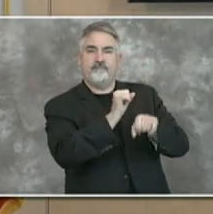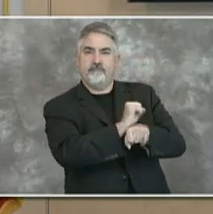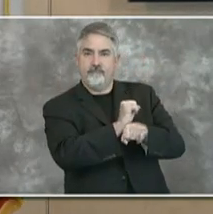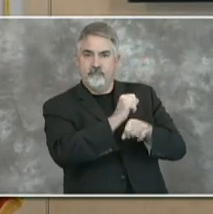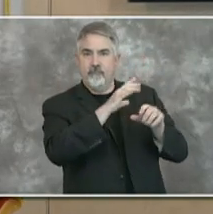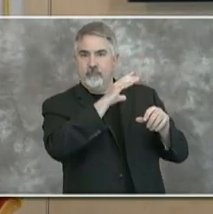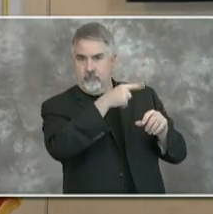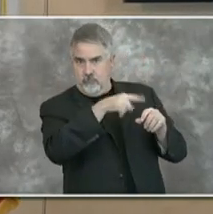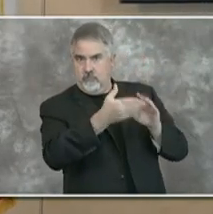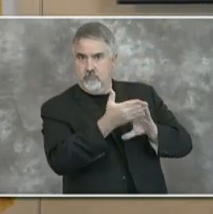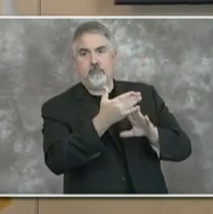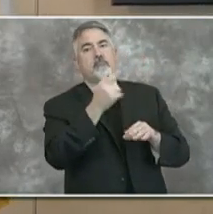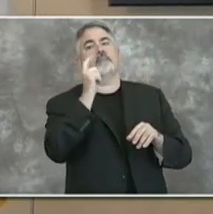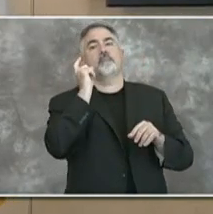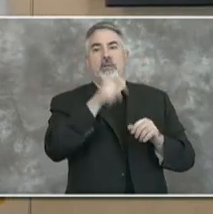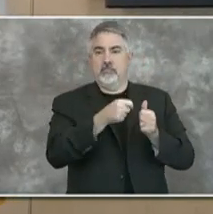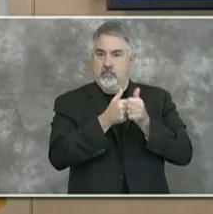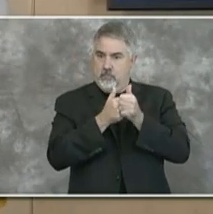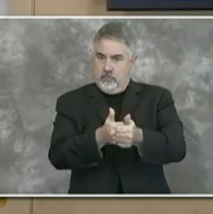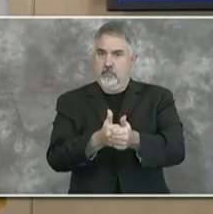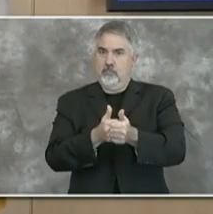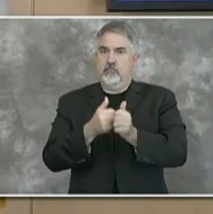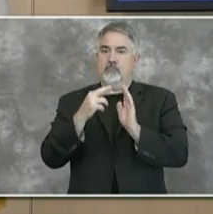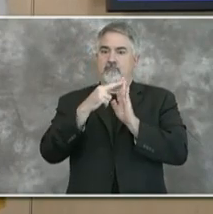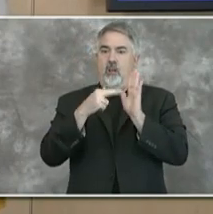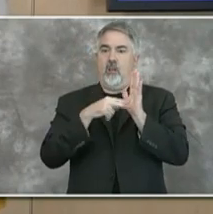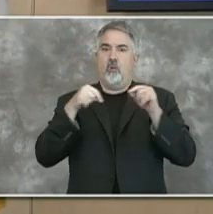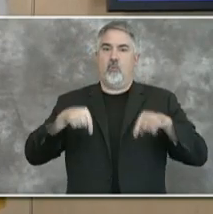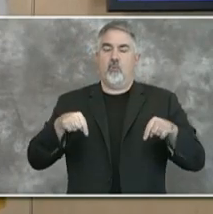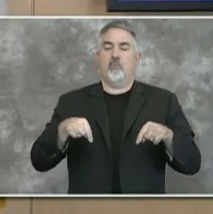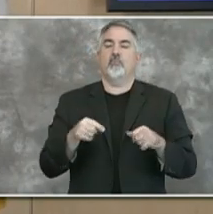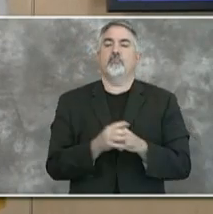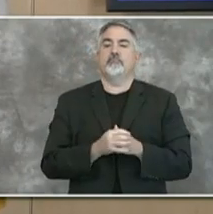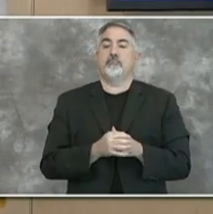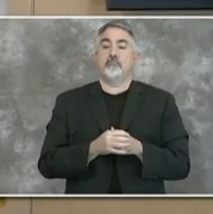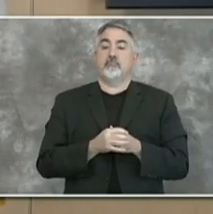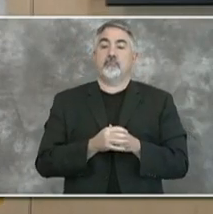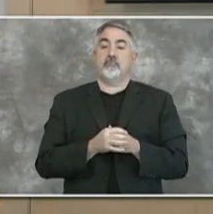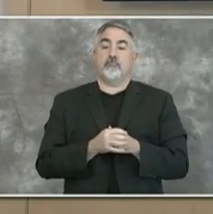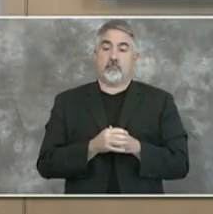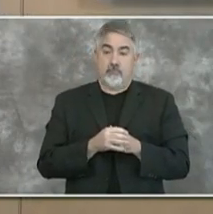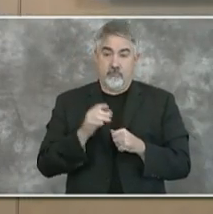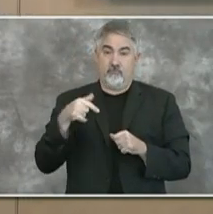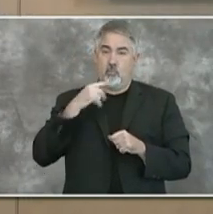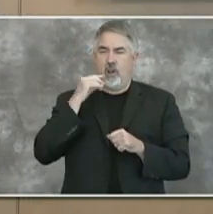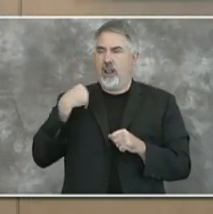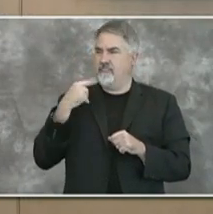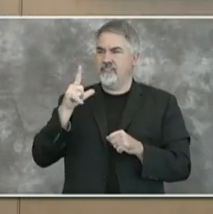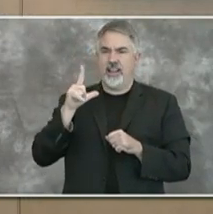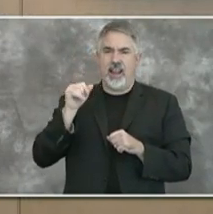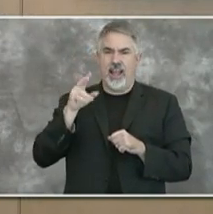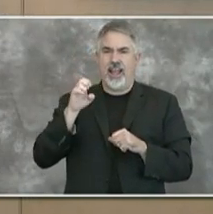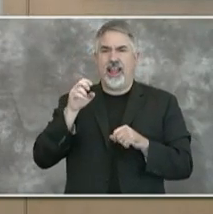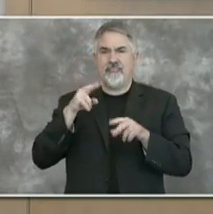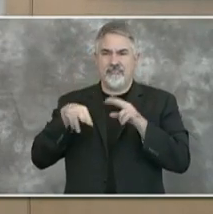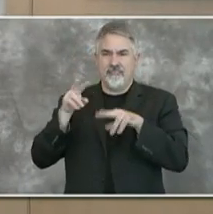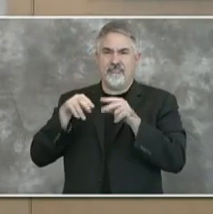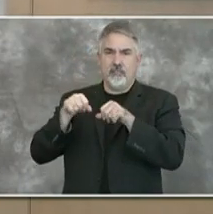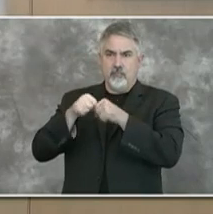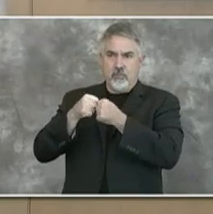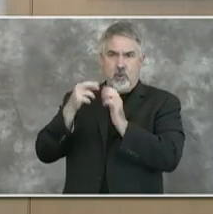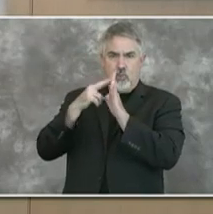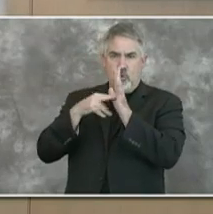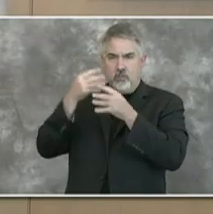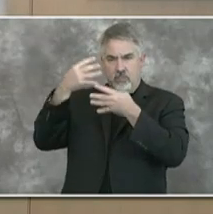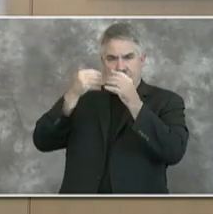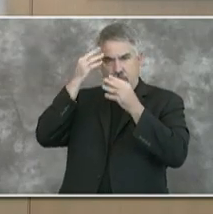Tomorrow, 211 San Diego will go live with its online system for citizen complaints about violations of that